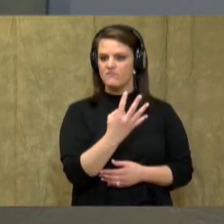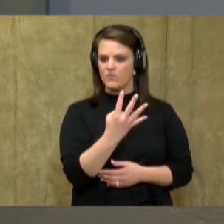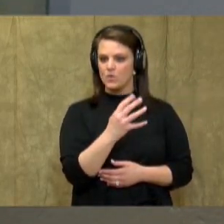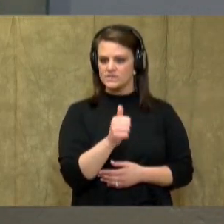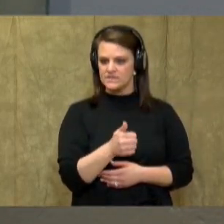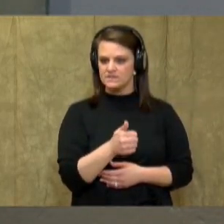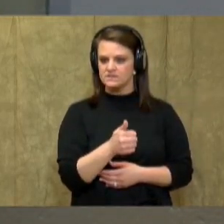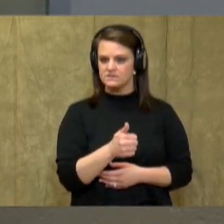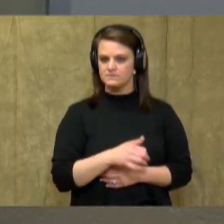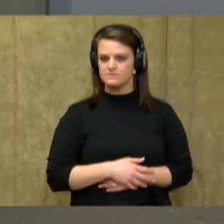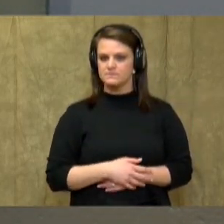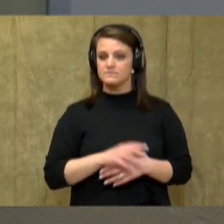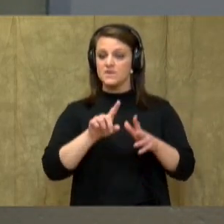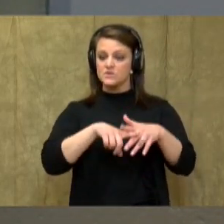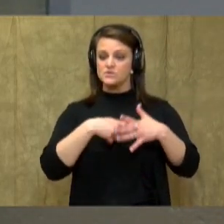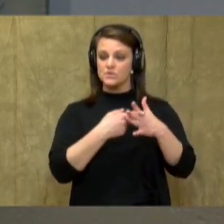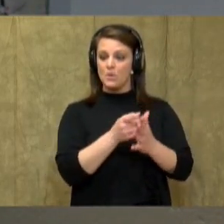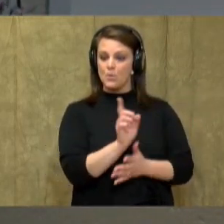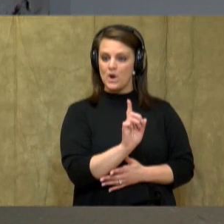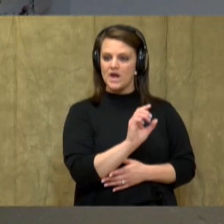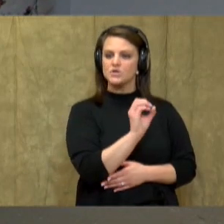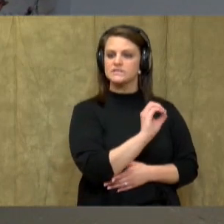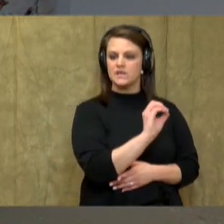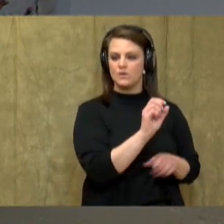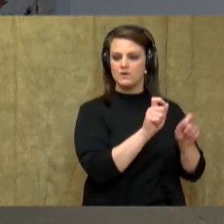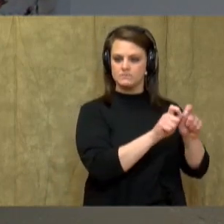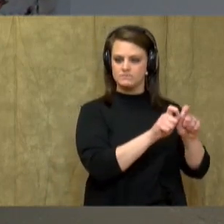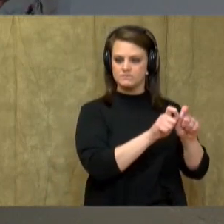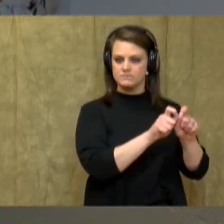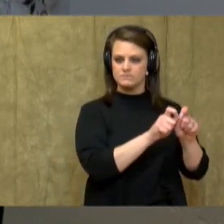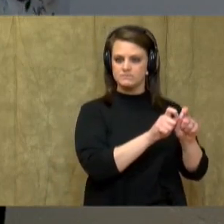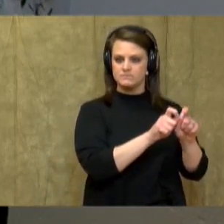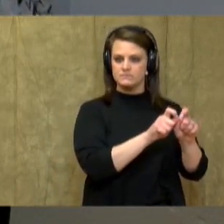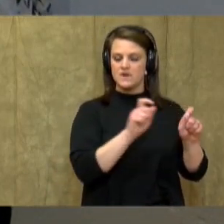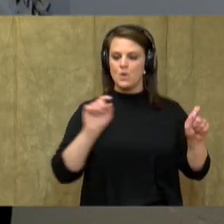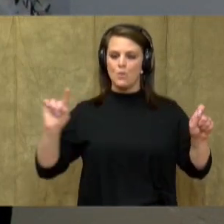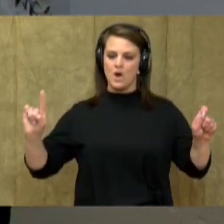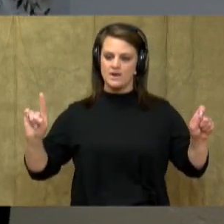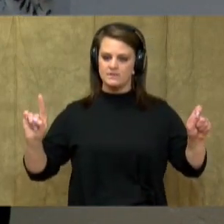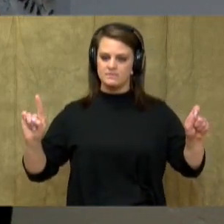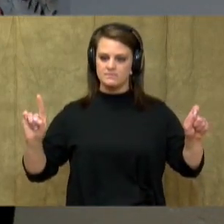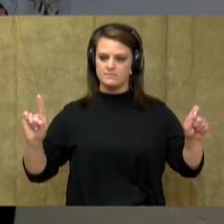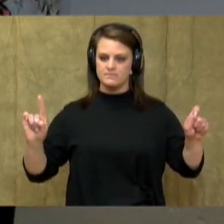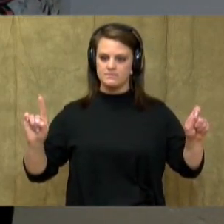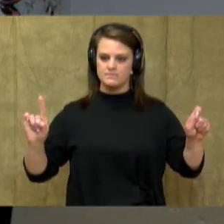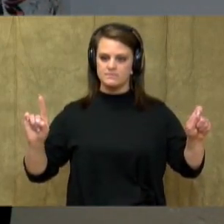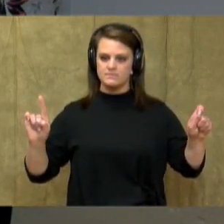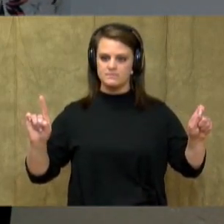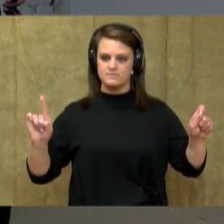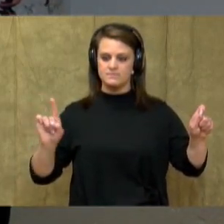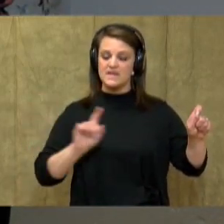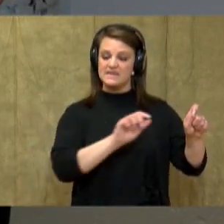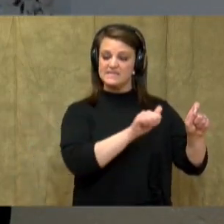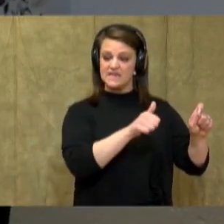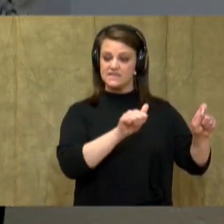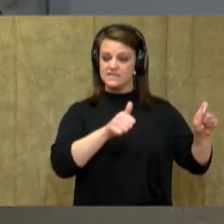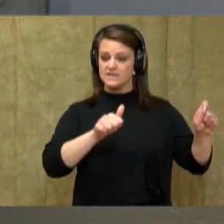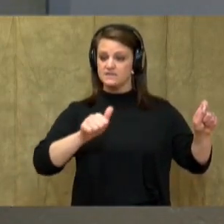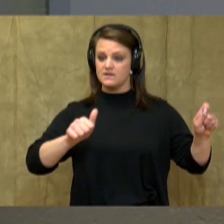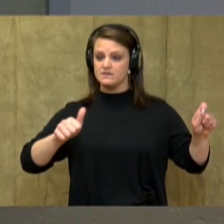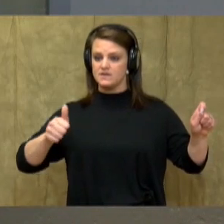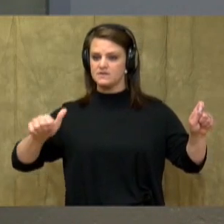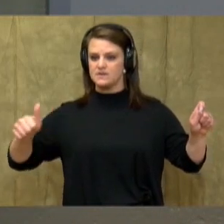on my number line, I started at 0, I have 1, and I broke that number line up into tenths.